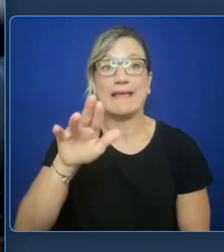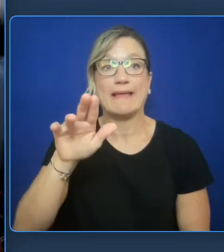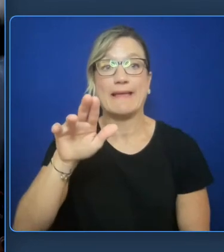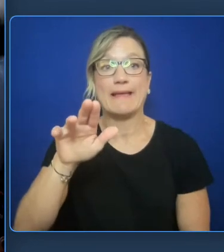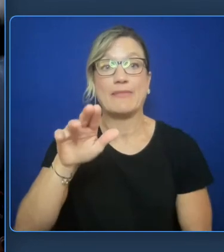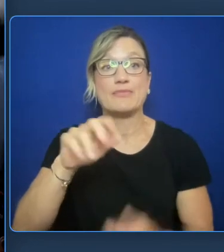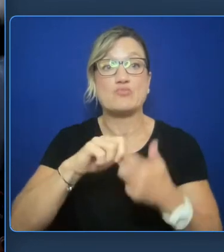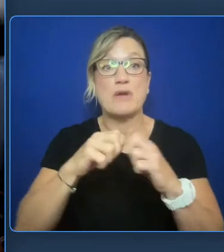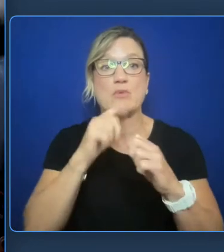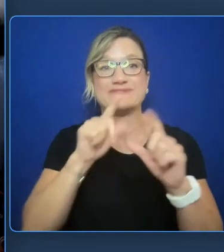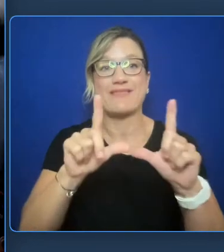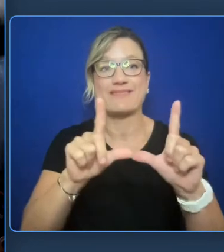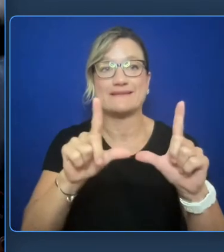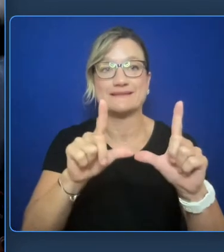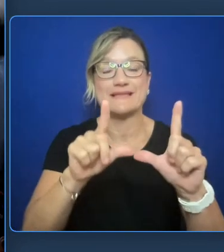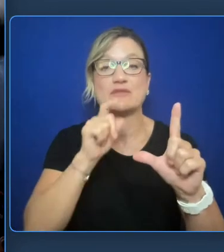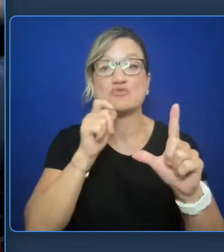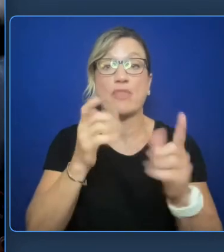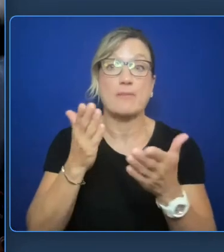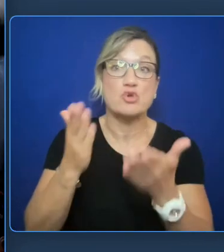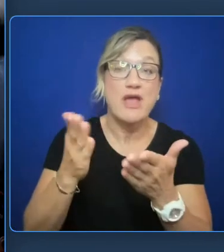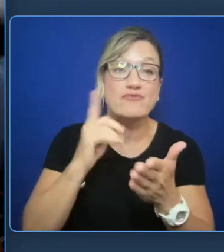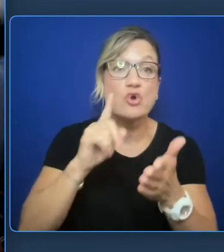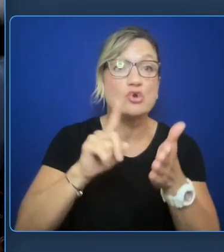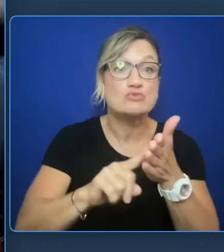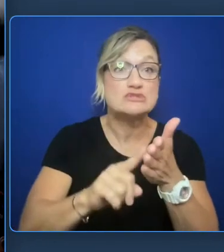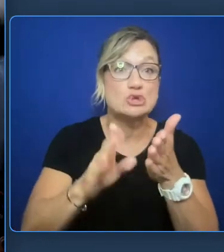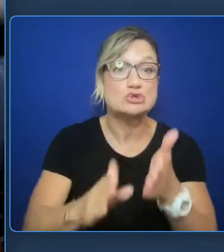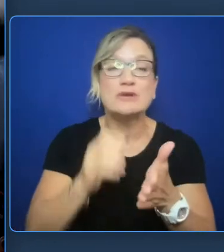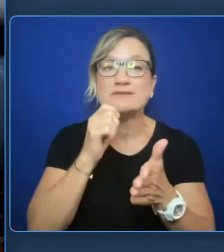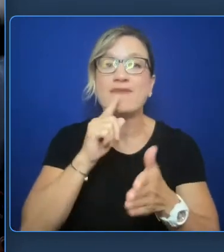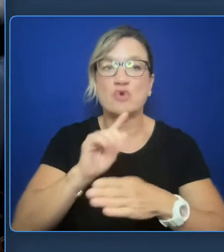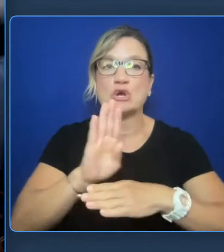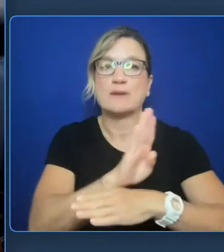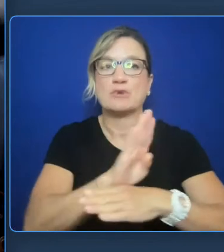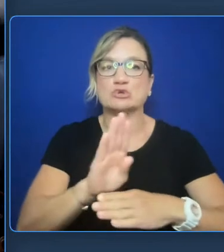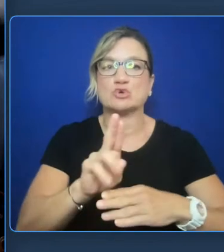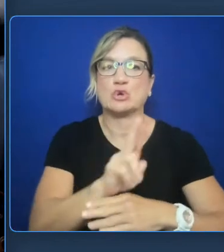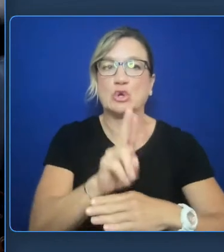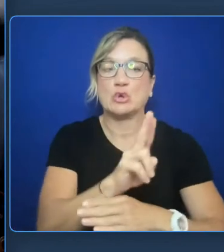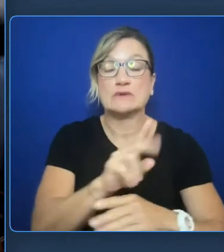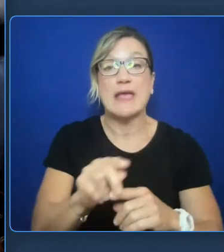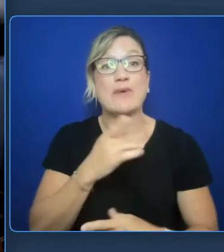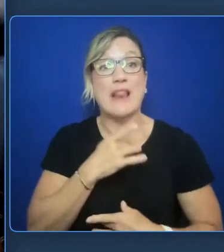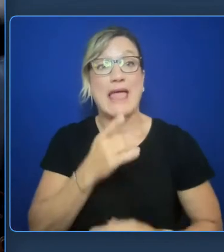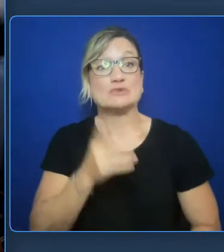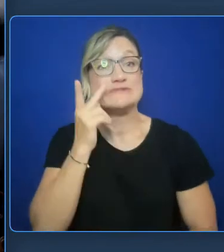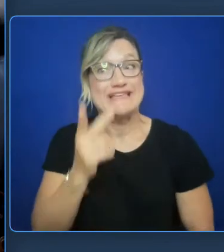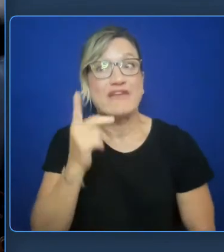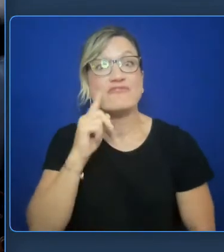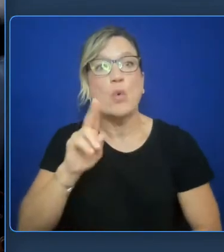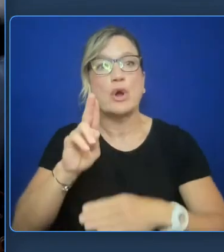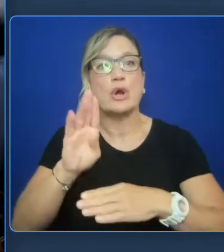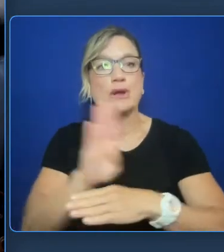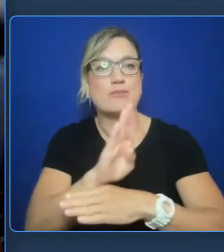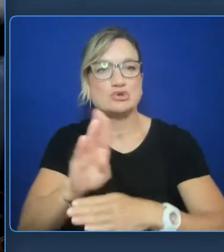problem was the licensing. So they put it out there for researchers and not for commercial use. I'd love to see it for commercial